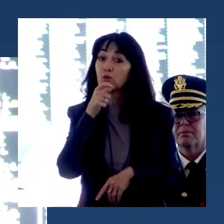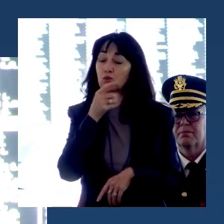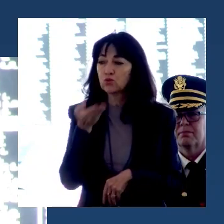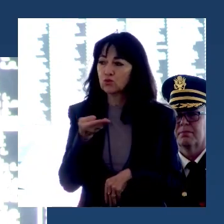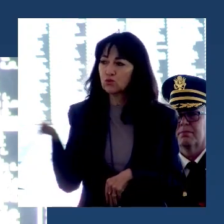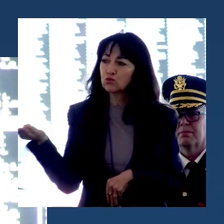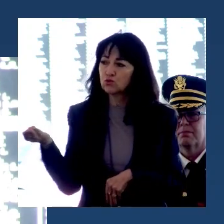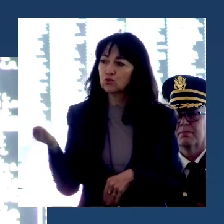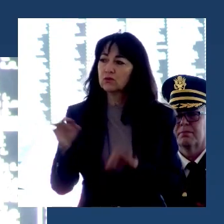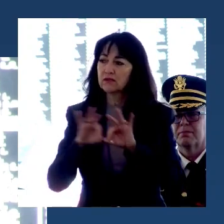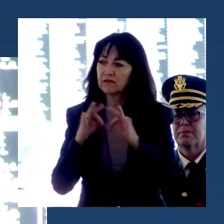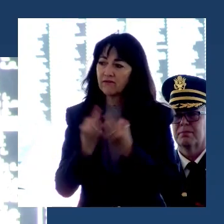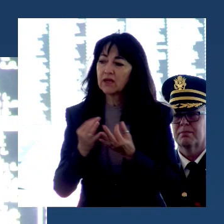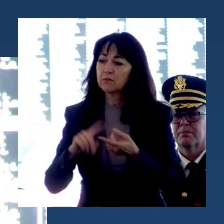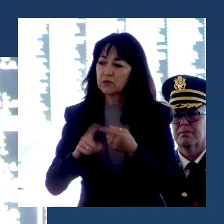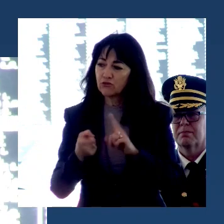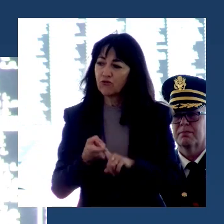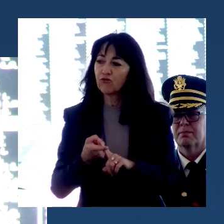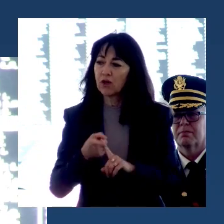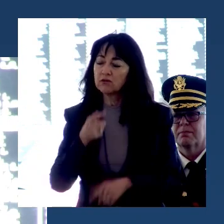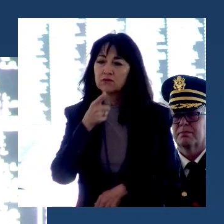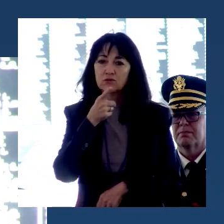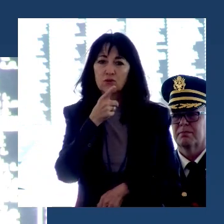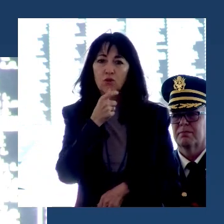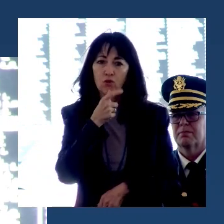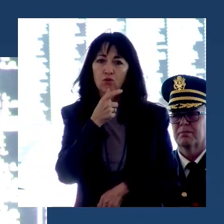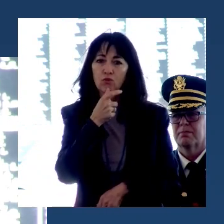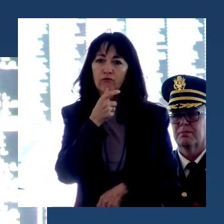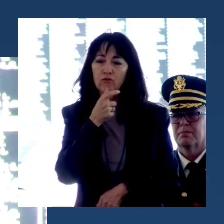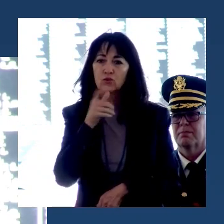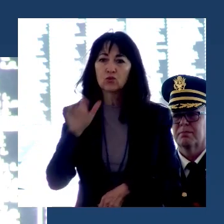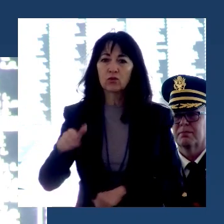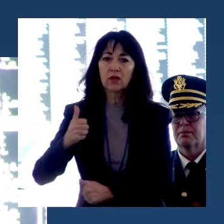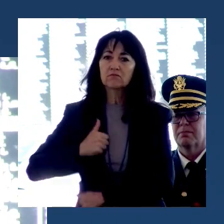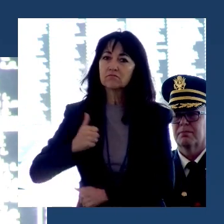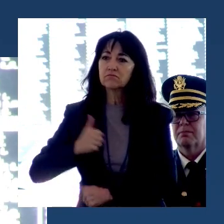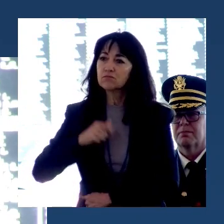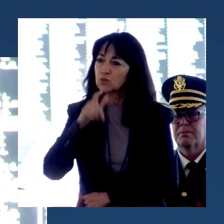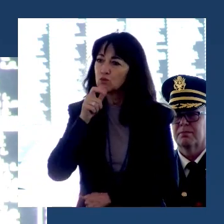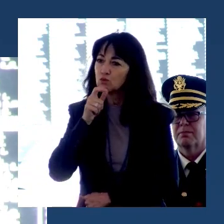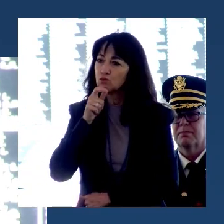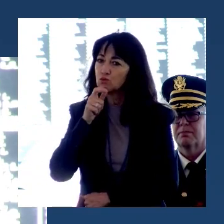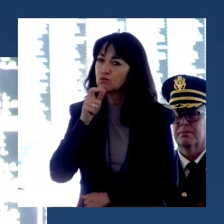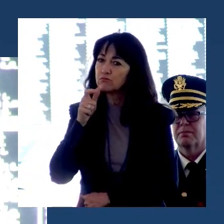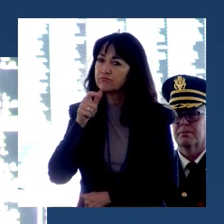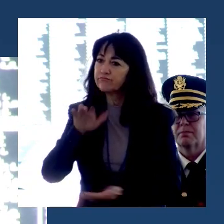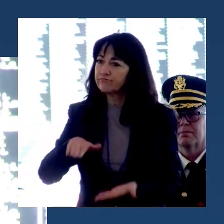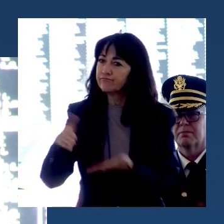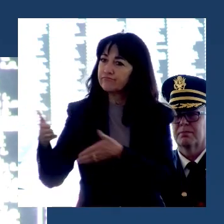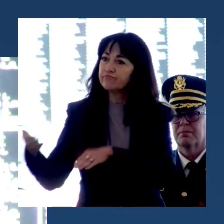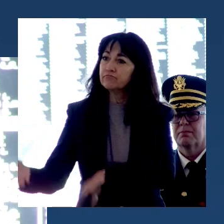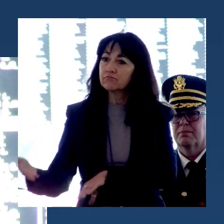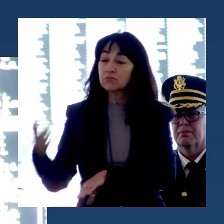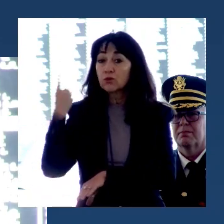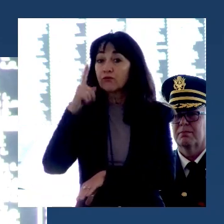friends of those who made the ultimate sacrifice for all of us.